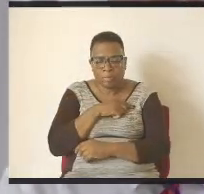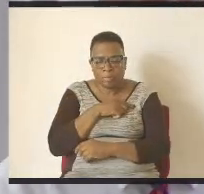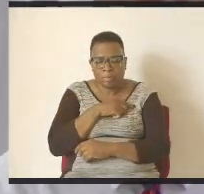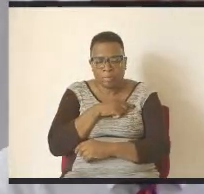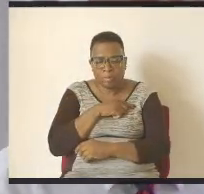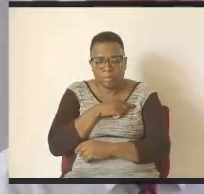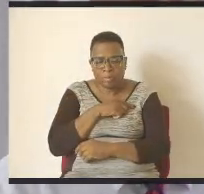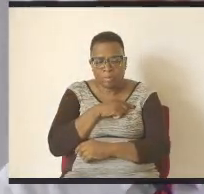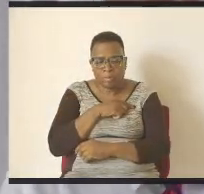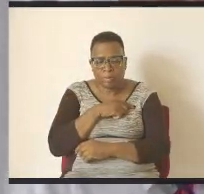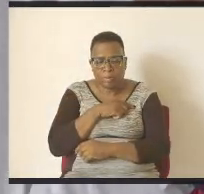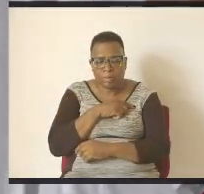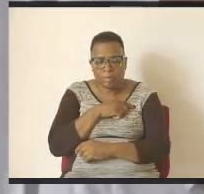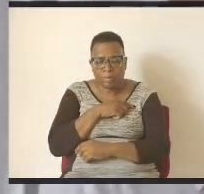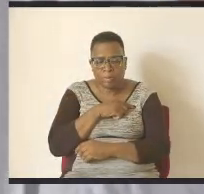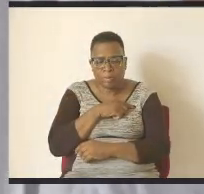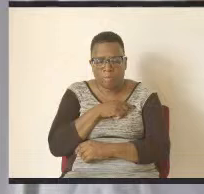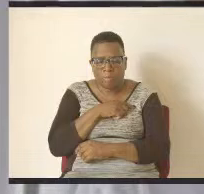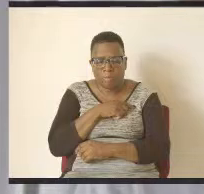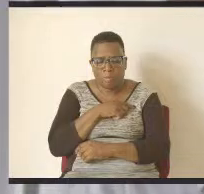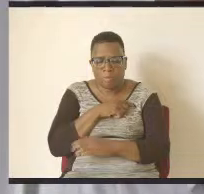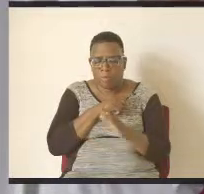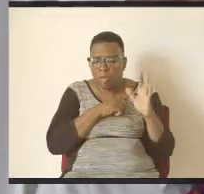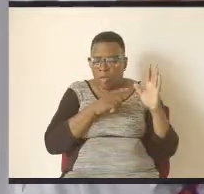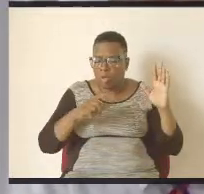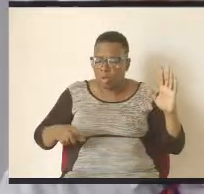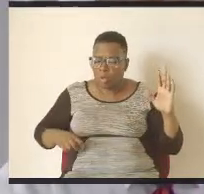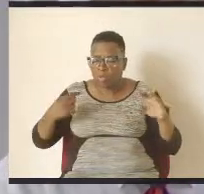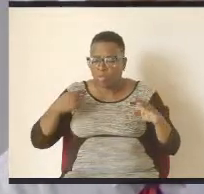Lord, we are grateful